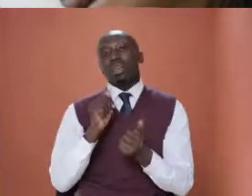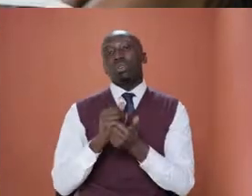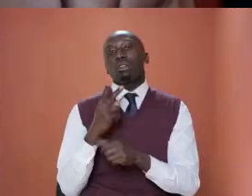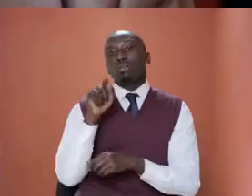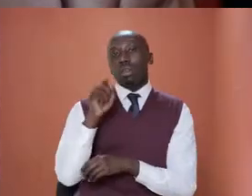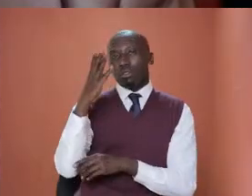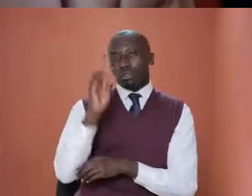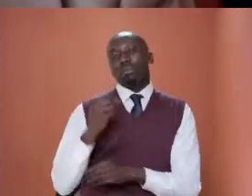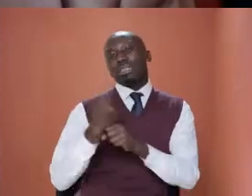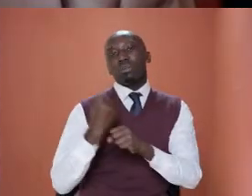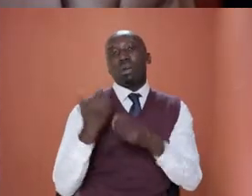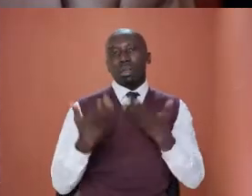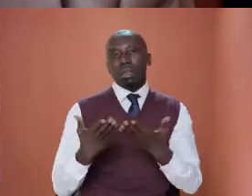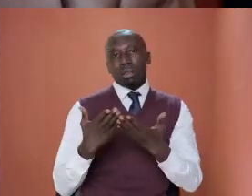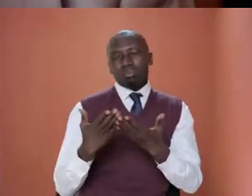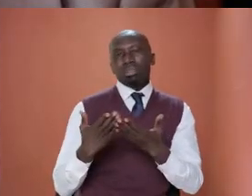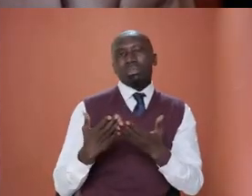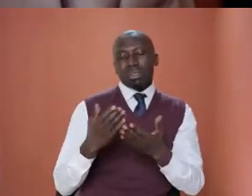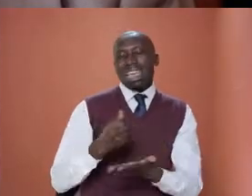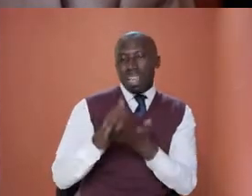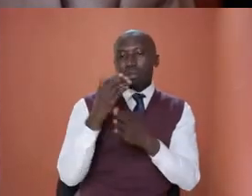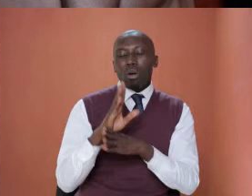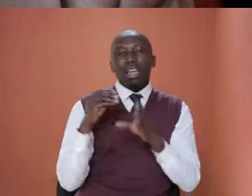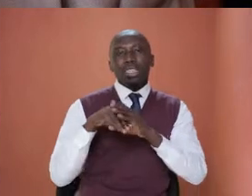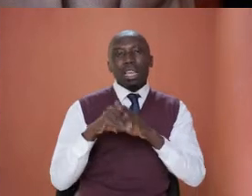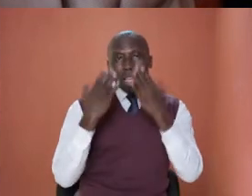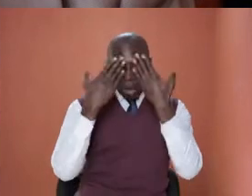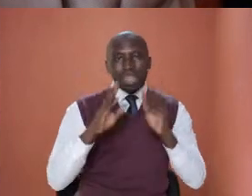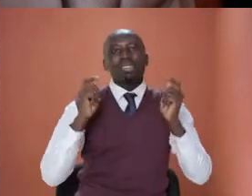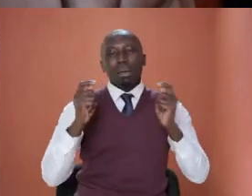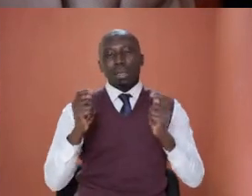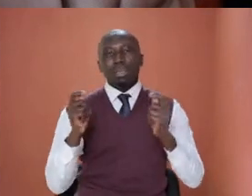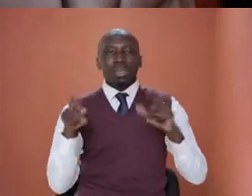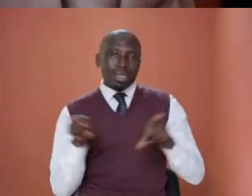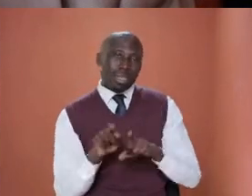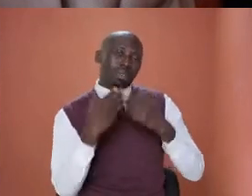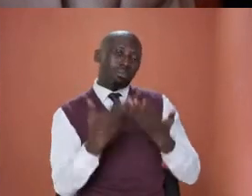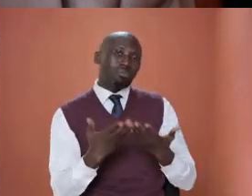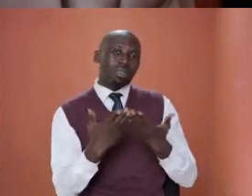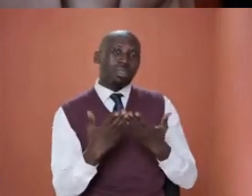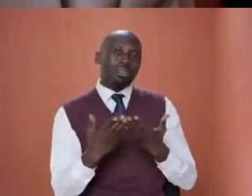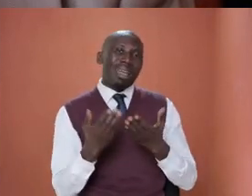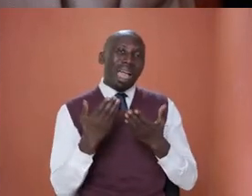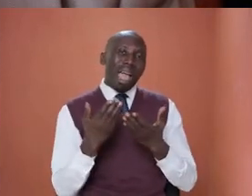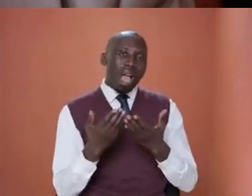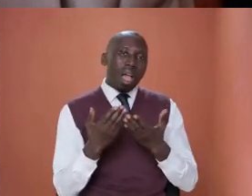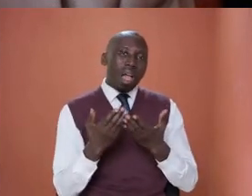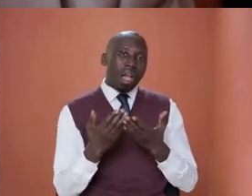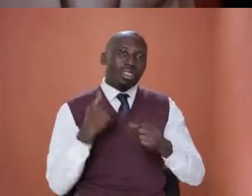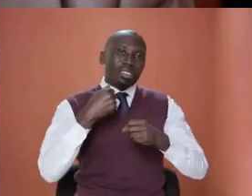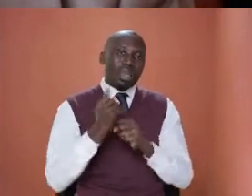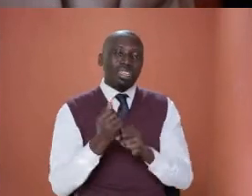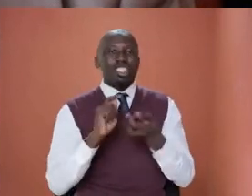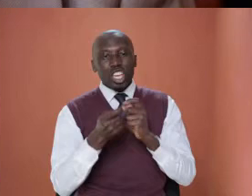12.4% Work is doing a lot of awareness raising campaigns. It's also doing a lot of initiatives at